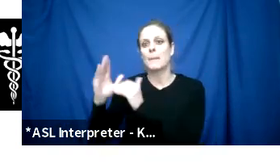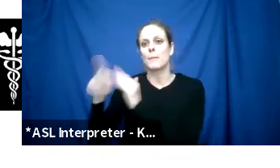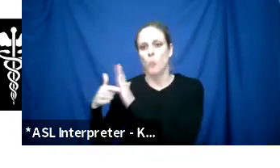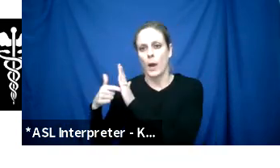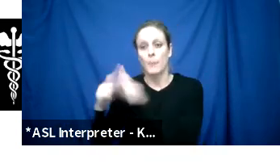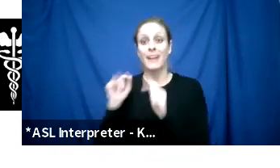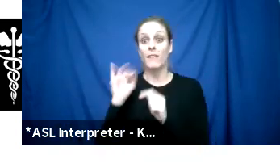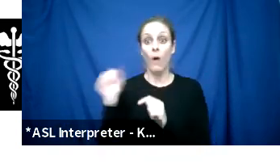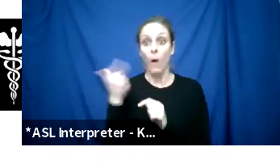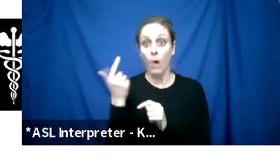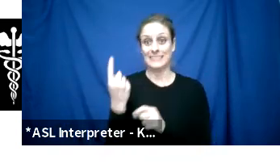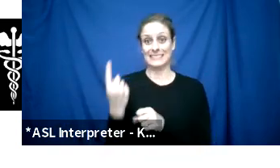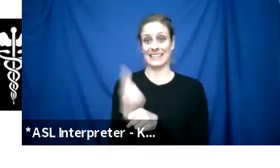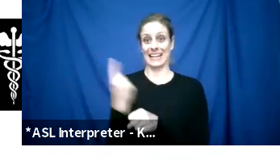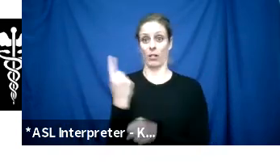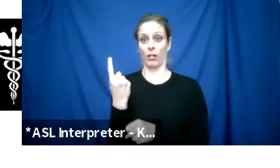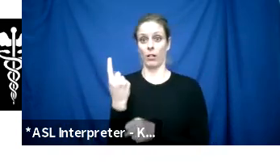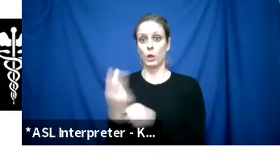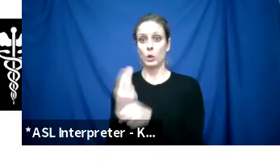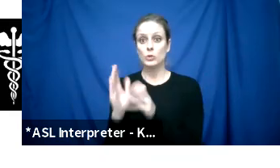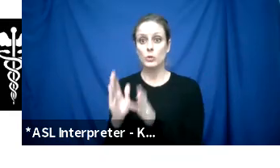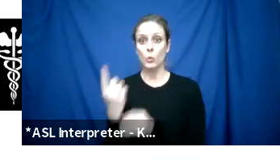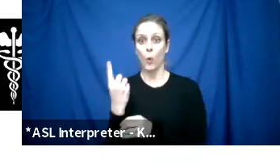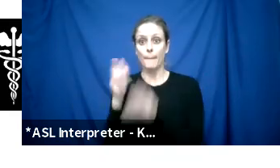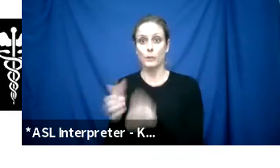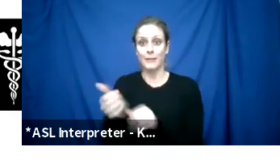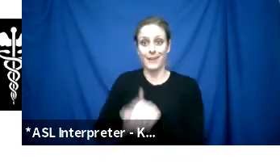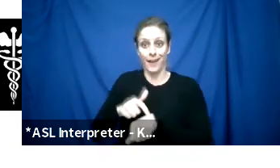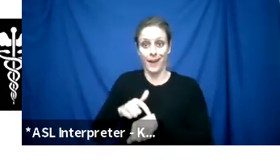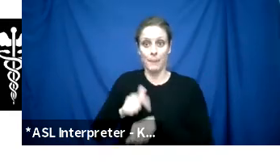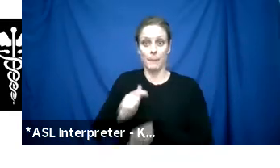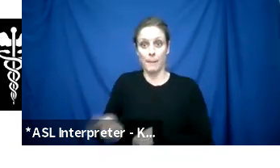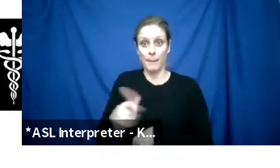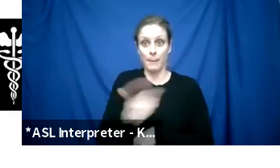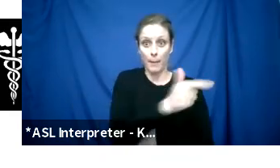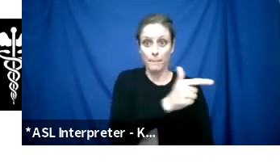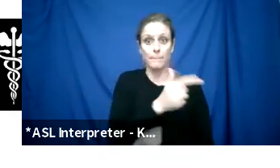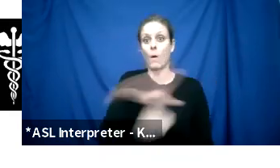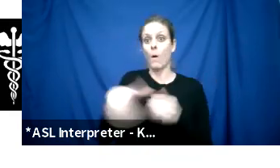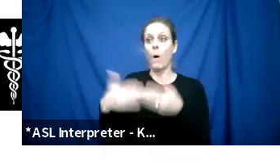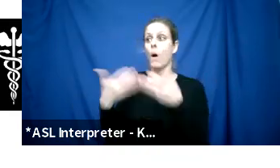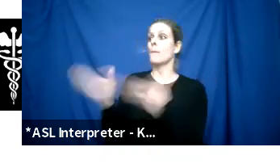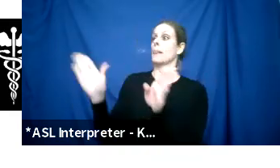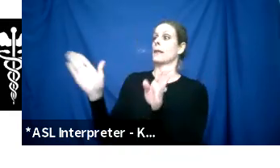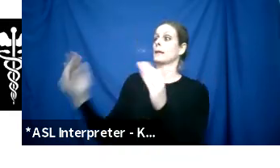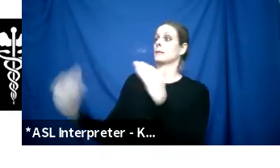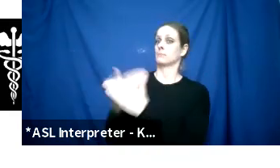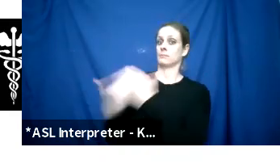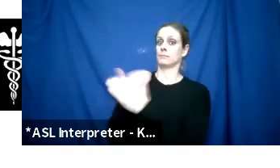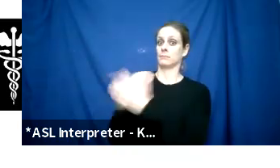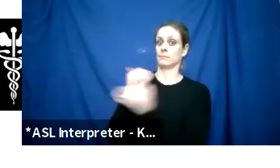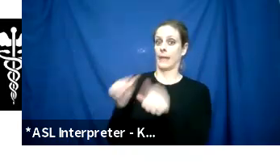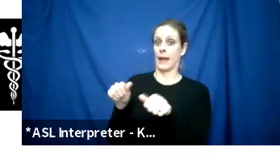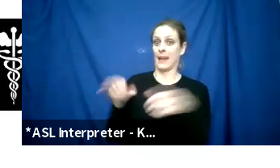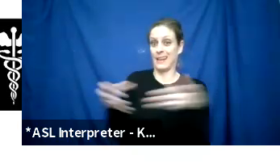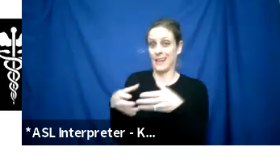single users and they all serve the same area, same population of people, and they're clustered in the